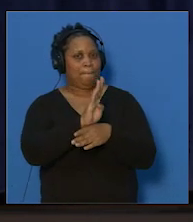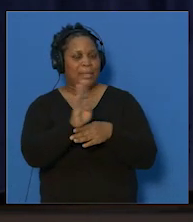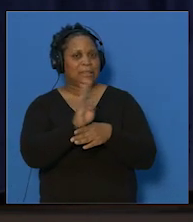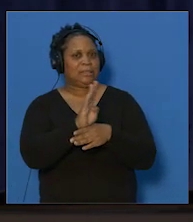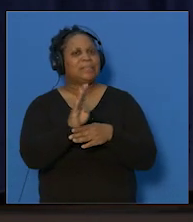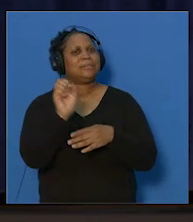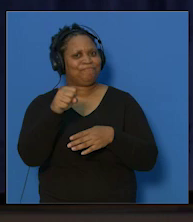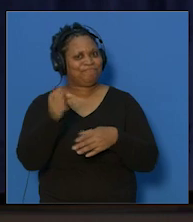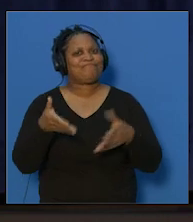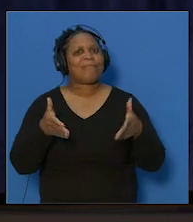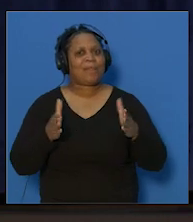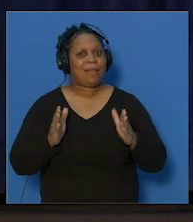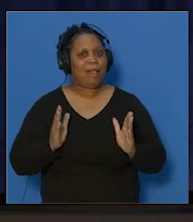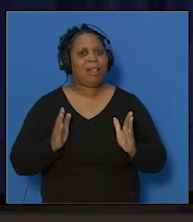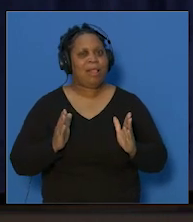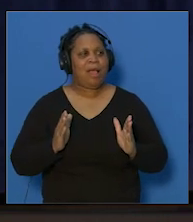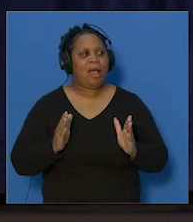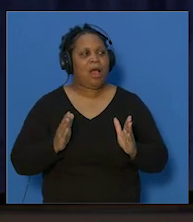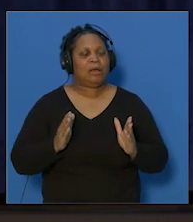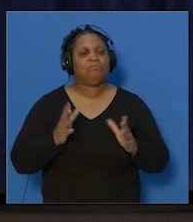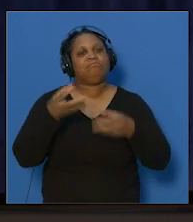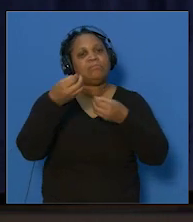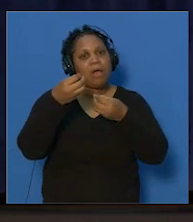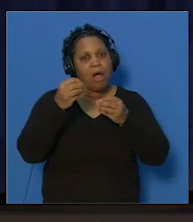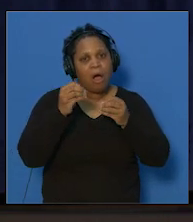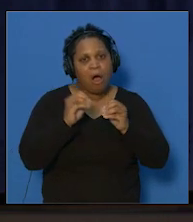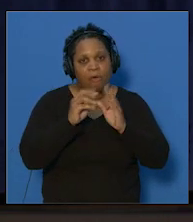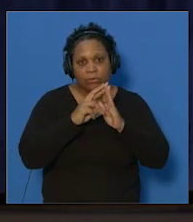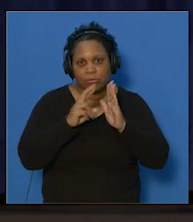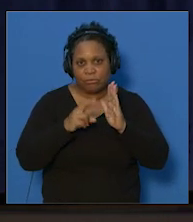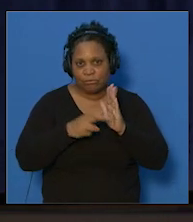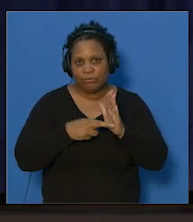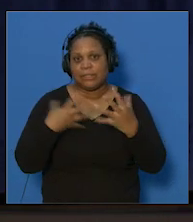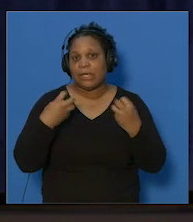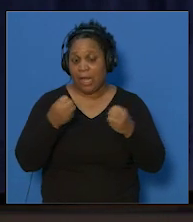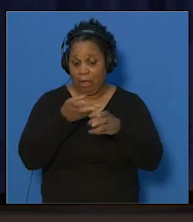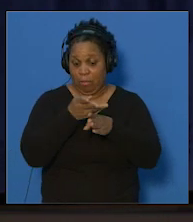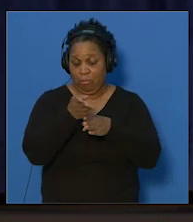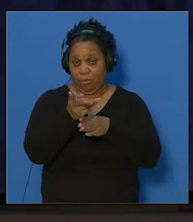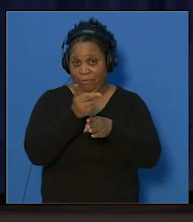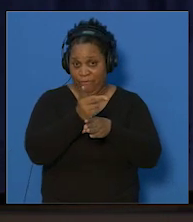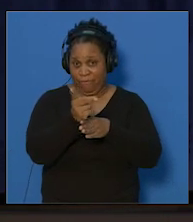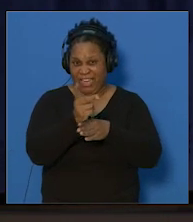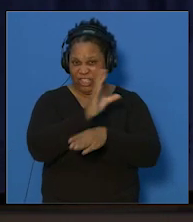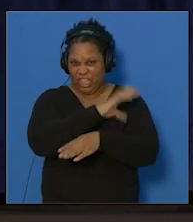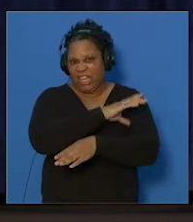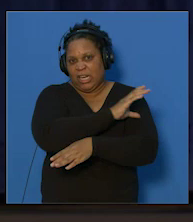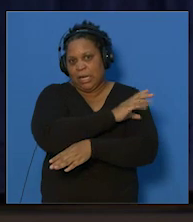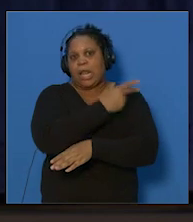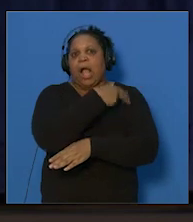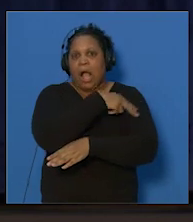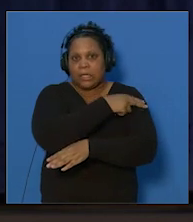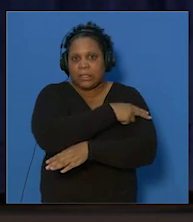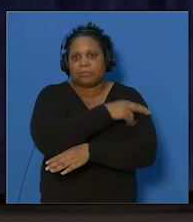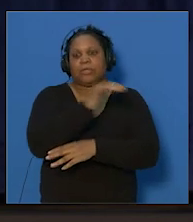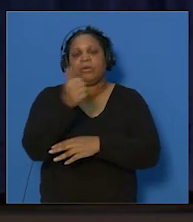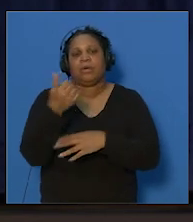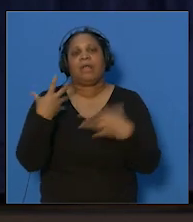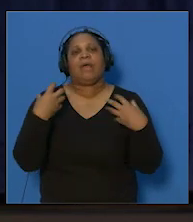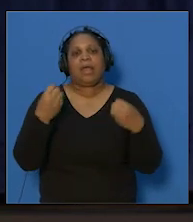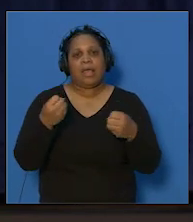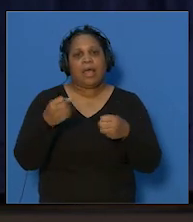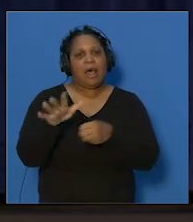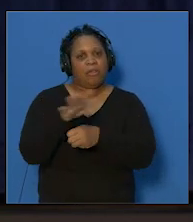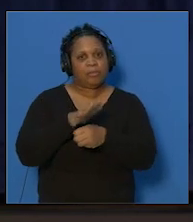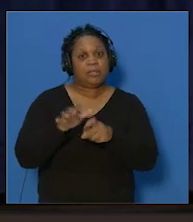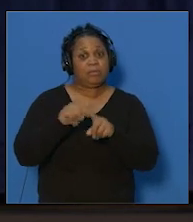are allowed, says the office of a registered health professional, clinic, hospital, or other health facility. But you